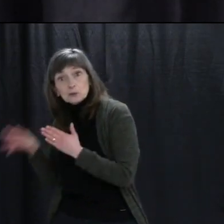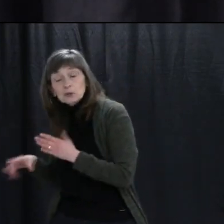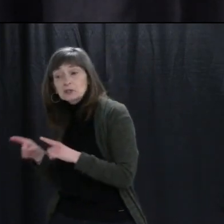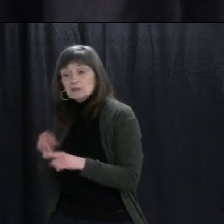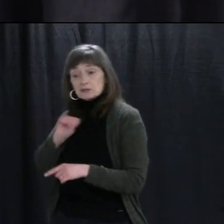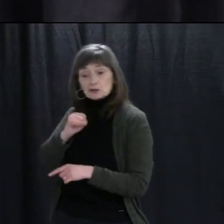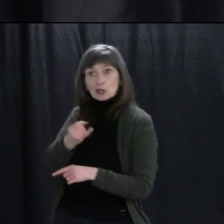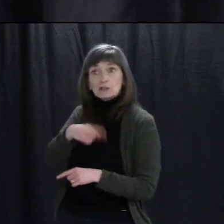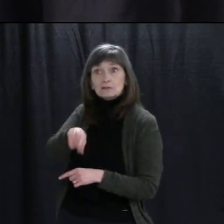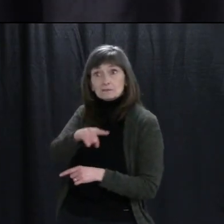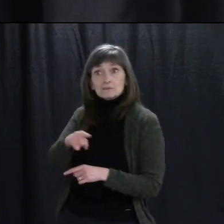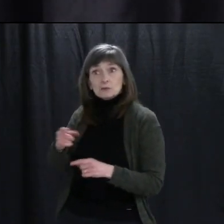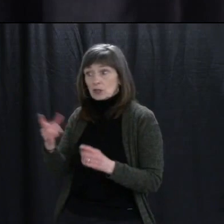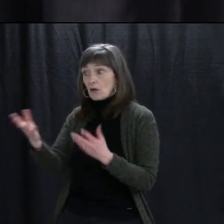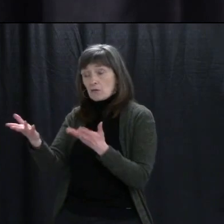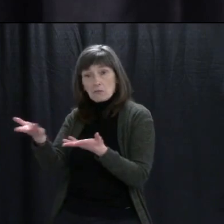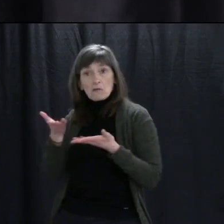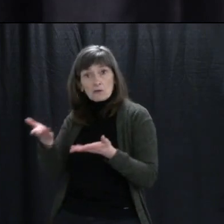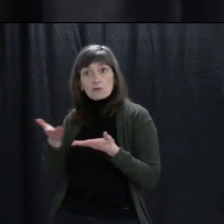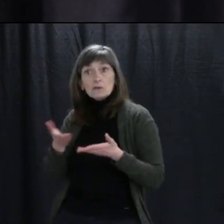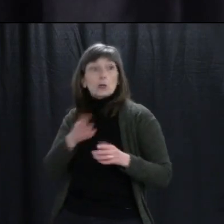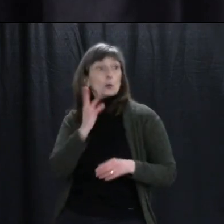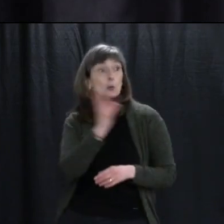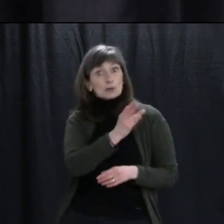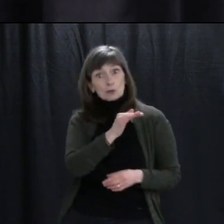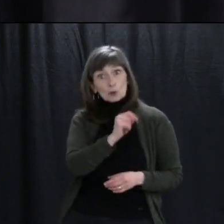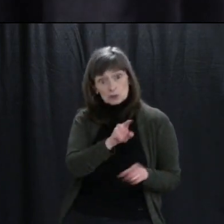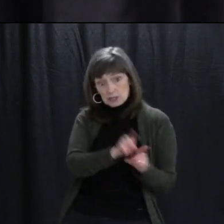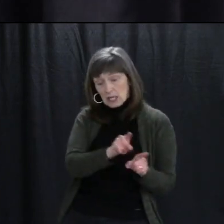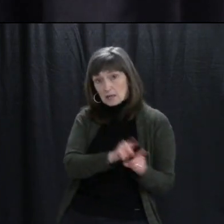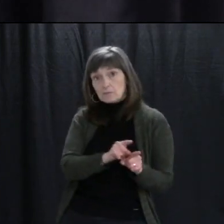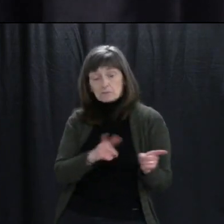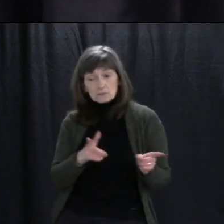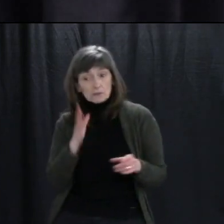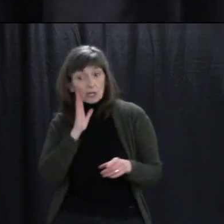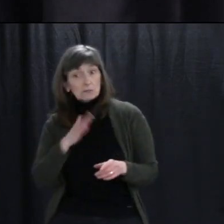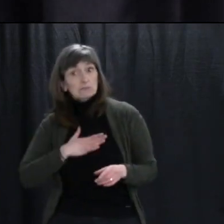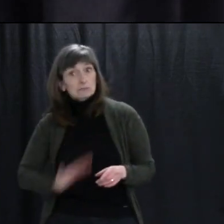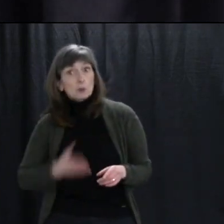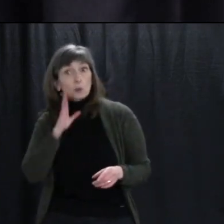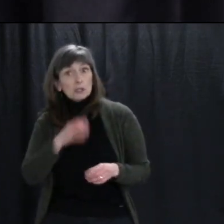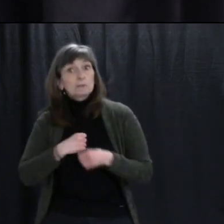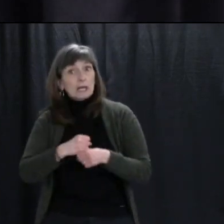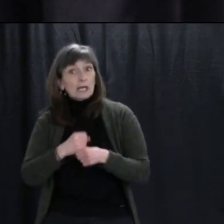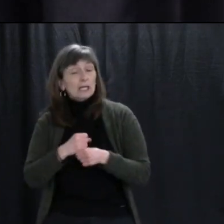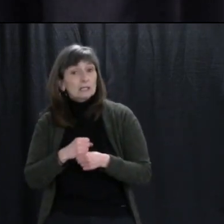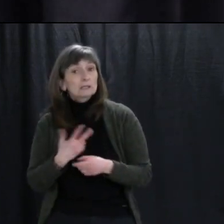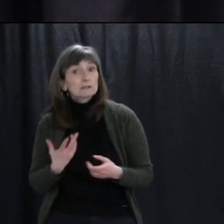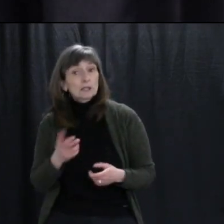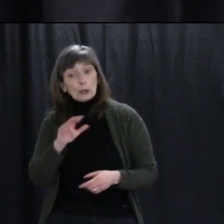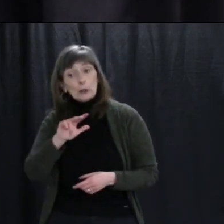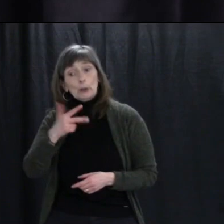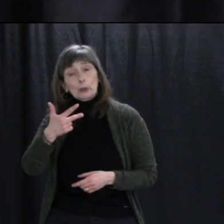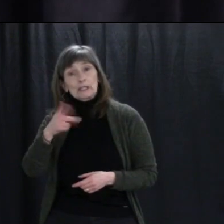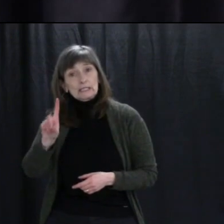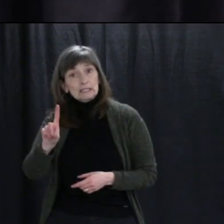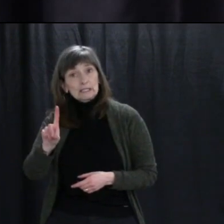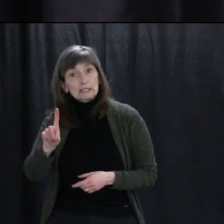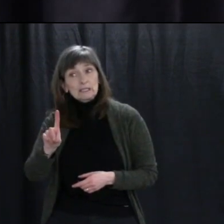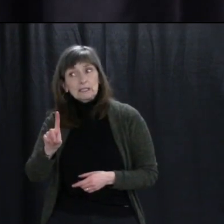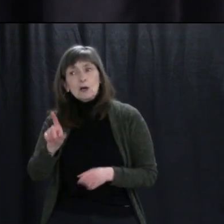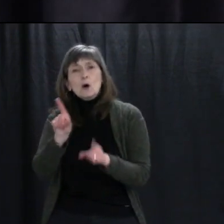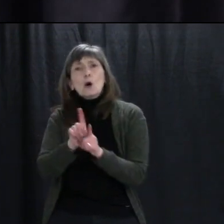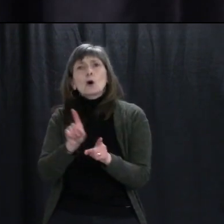St. John's, and also a group on the west coast of the island. I've even had drill